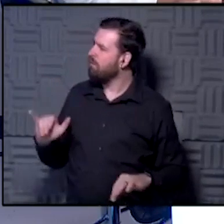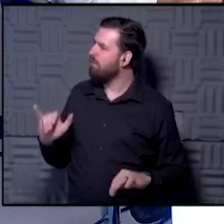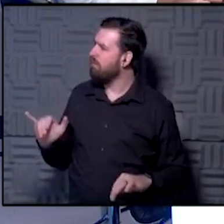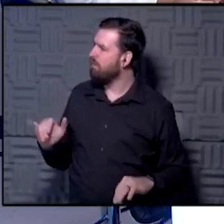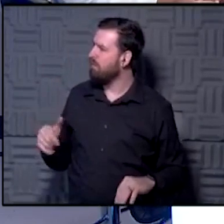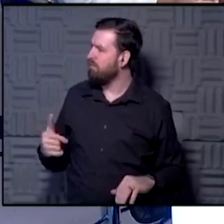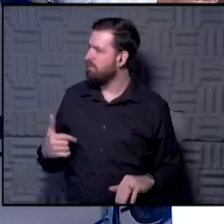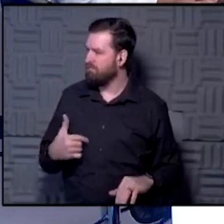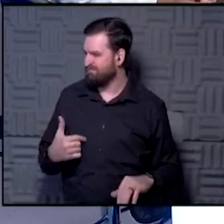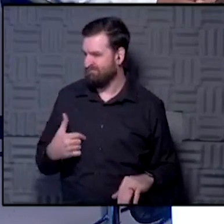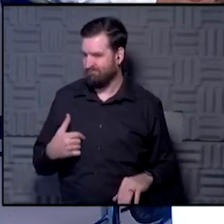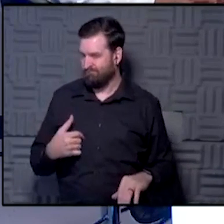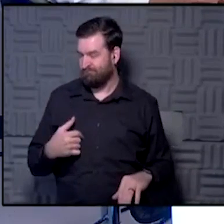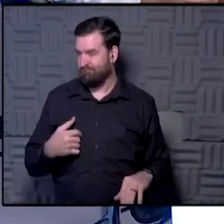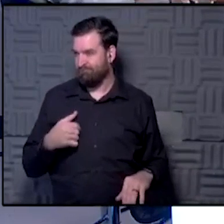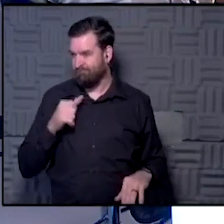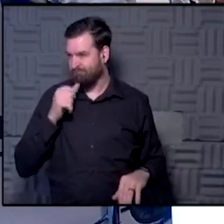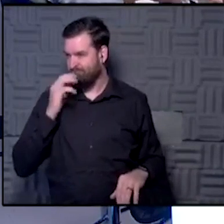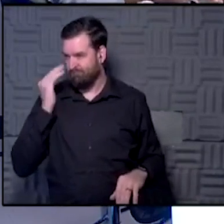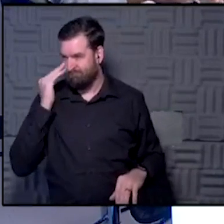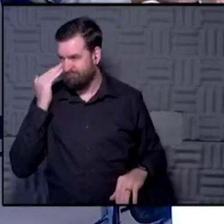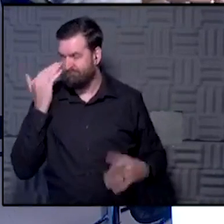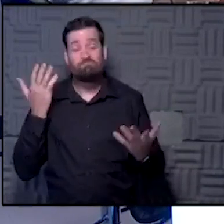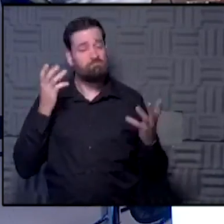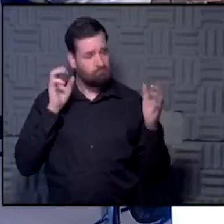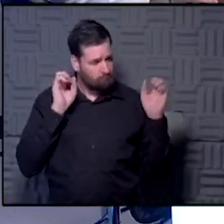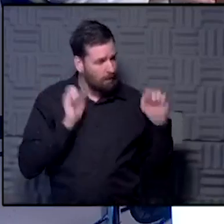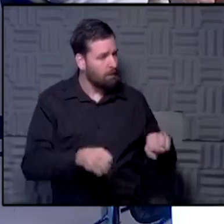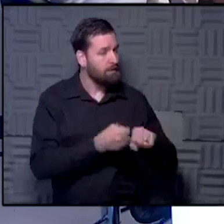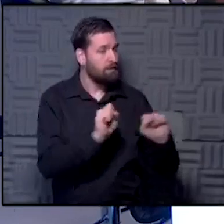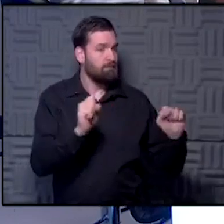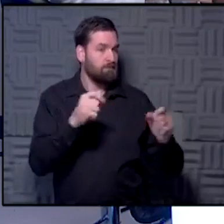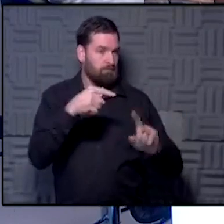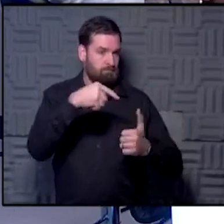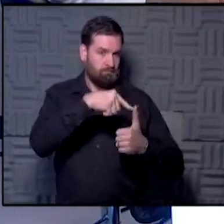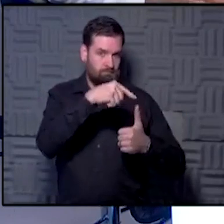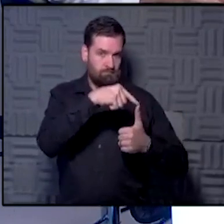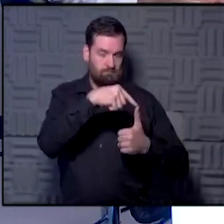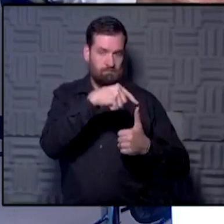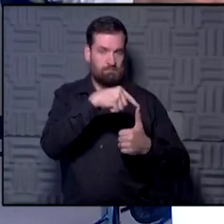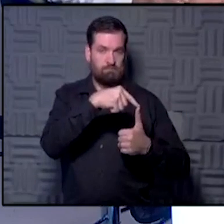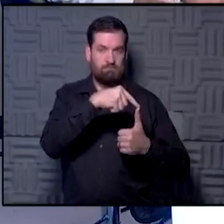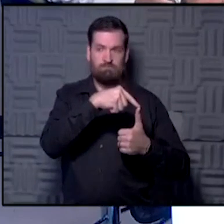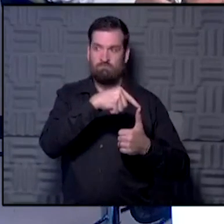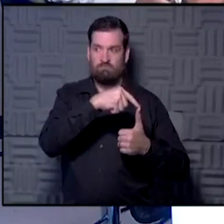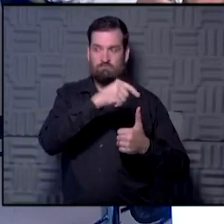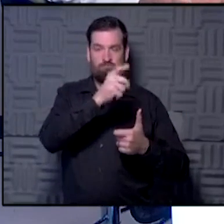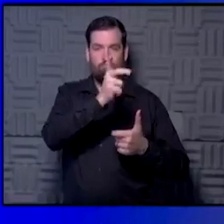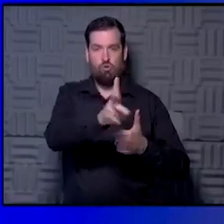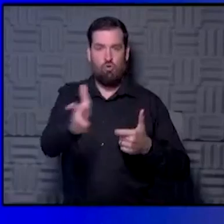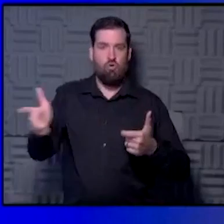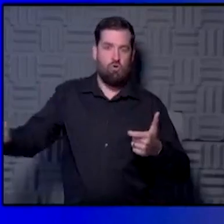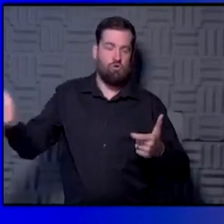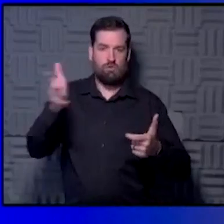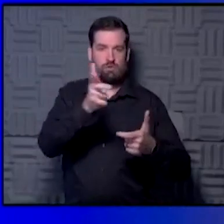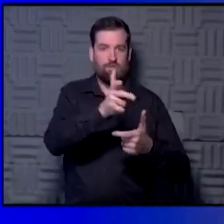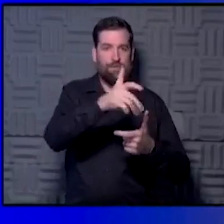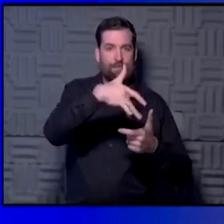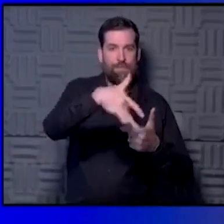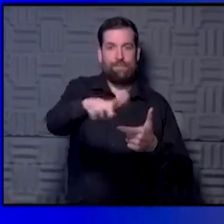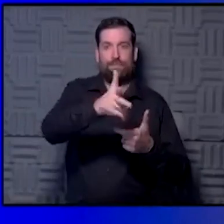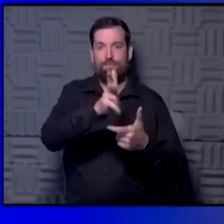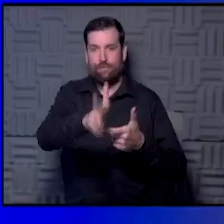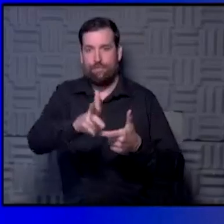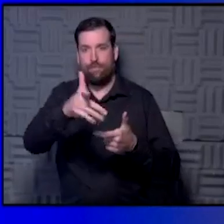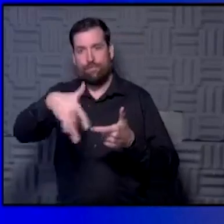Yeah, I'm not up to speed. I think that it can be safe if, number one, the cars are spaced. But I think you go to Spencer's